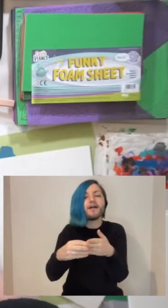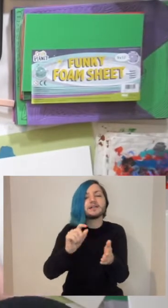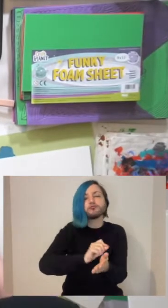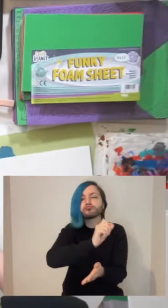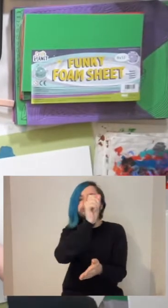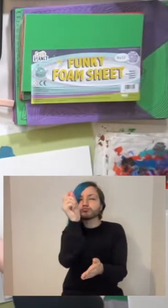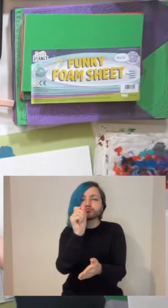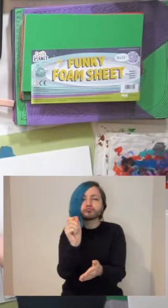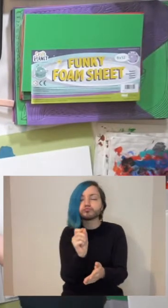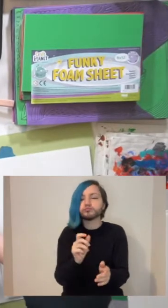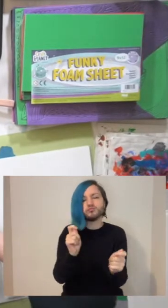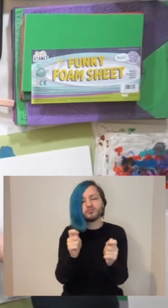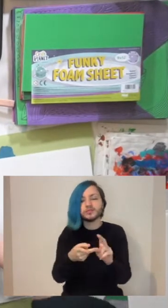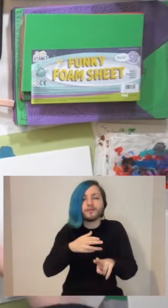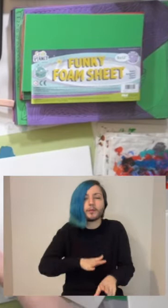guide.